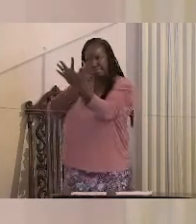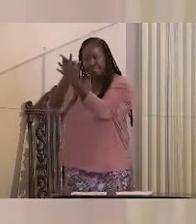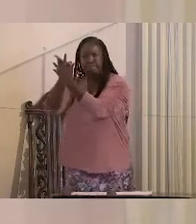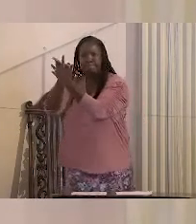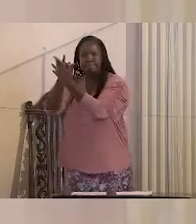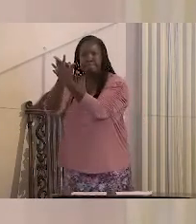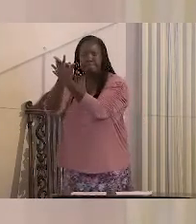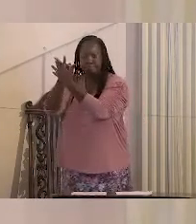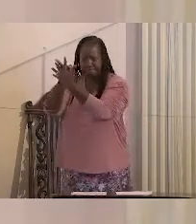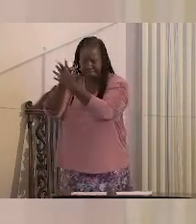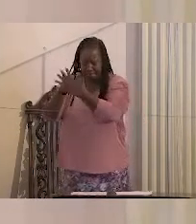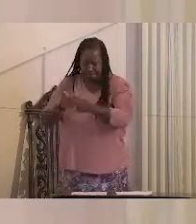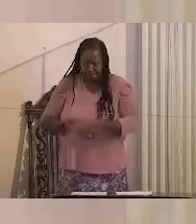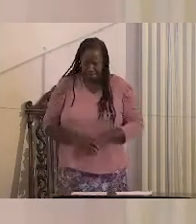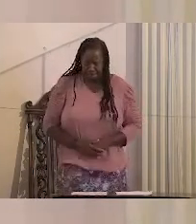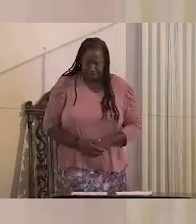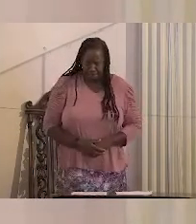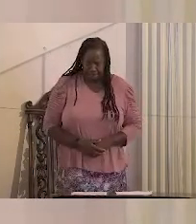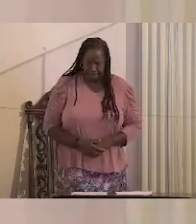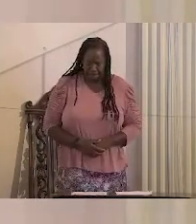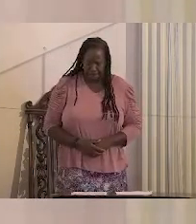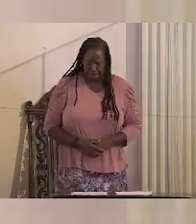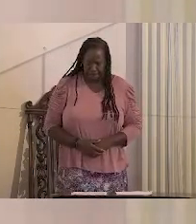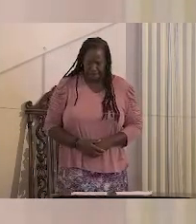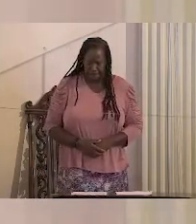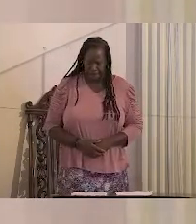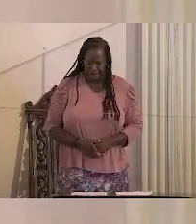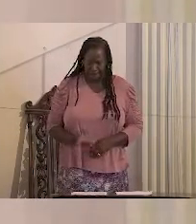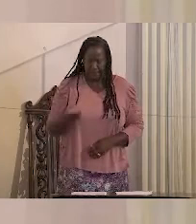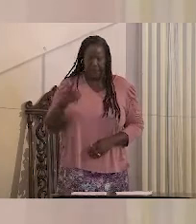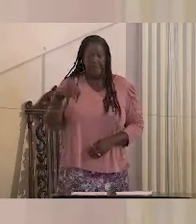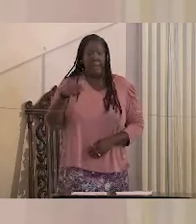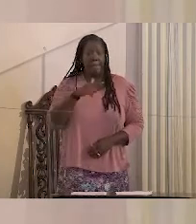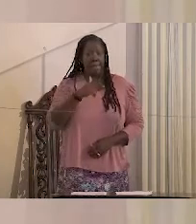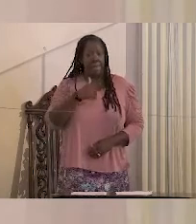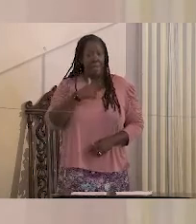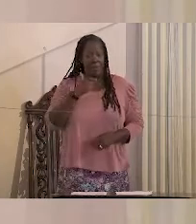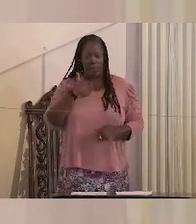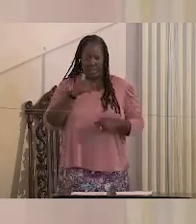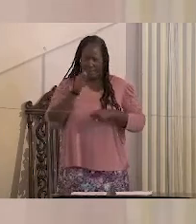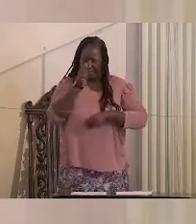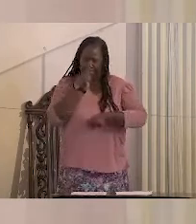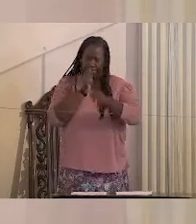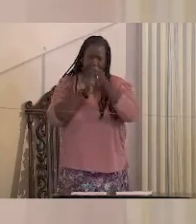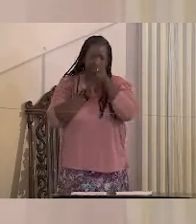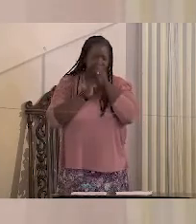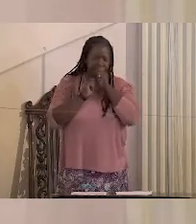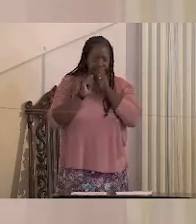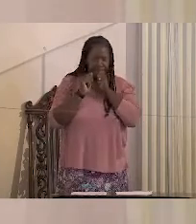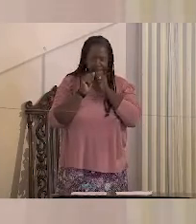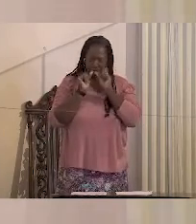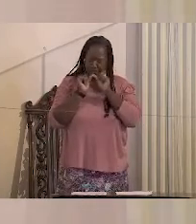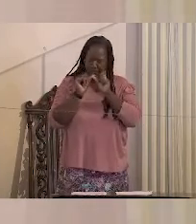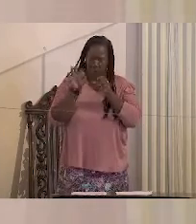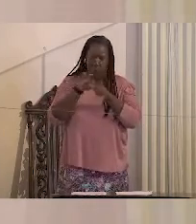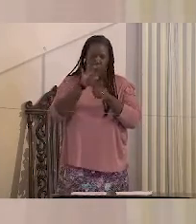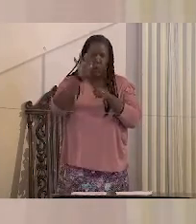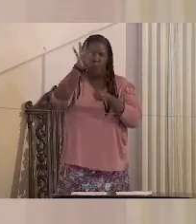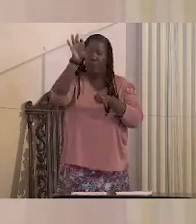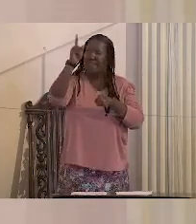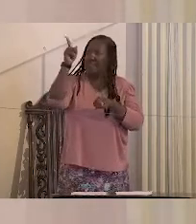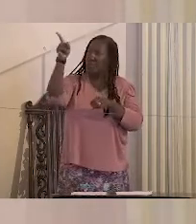May these laments sear our souls with the lasting hope that you, O thou Spirit of